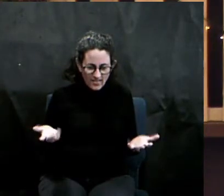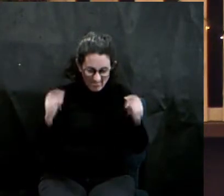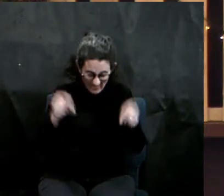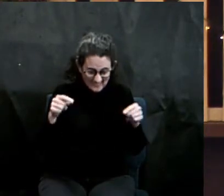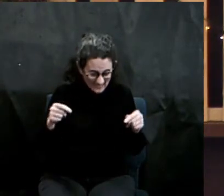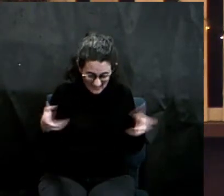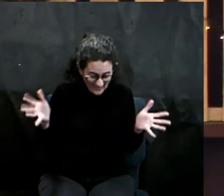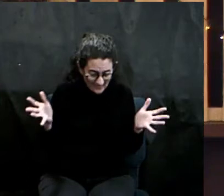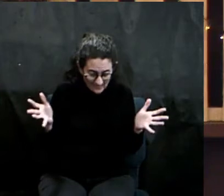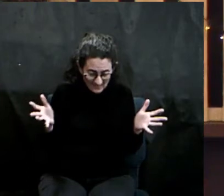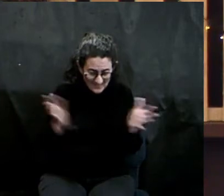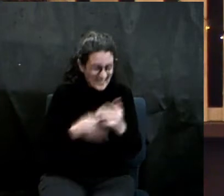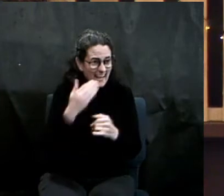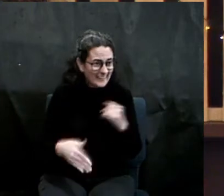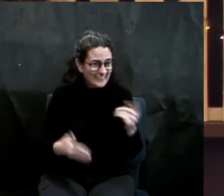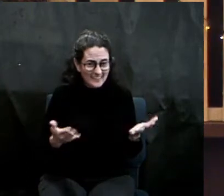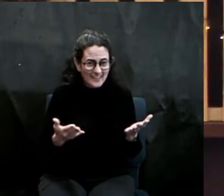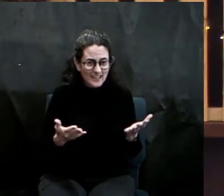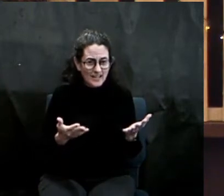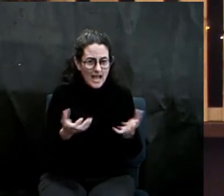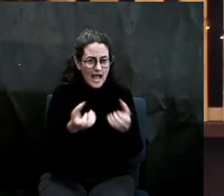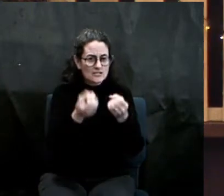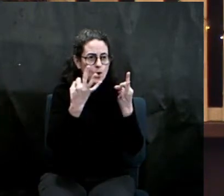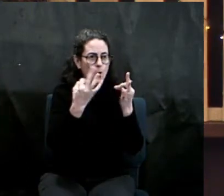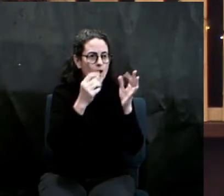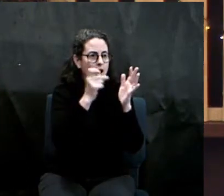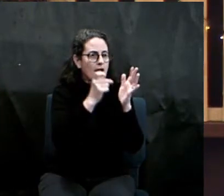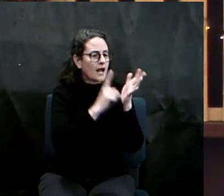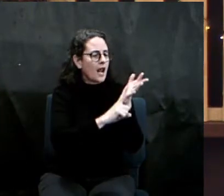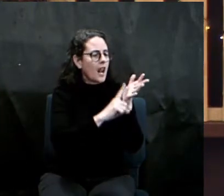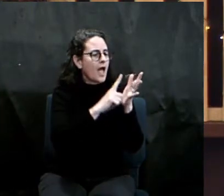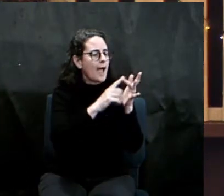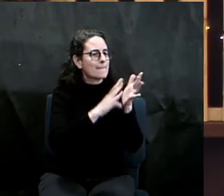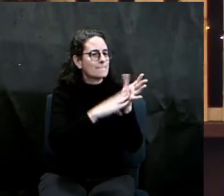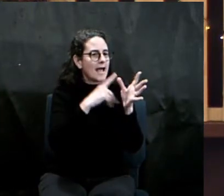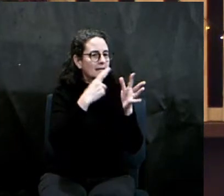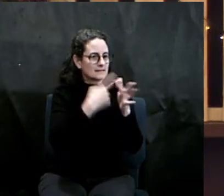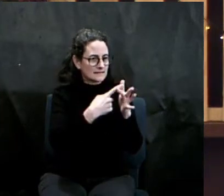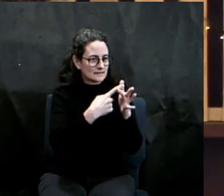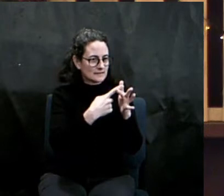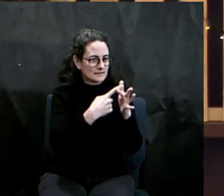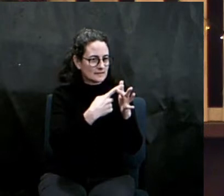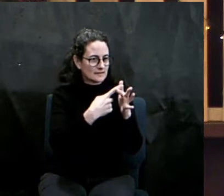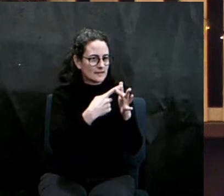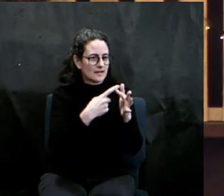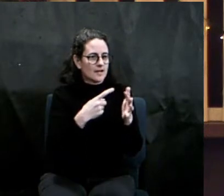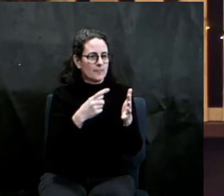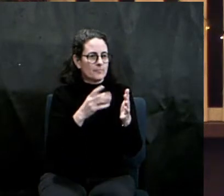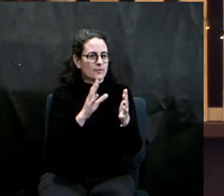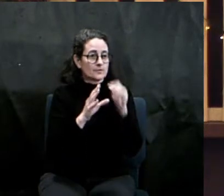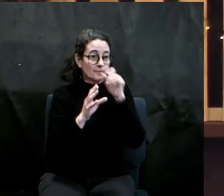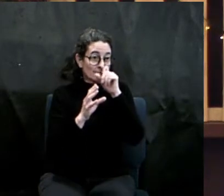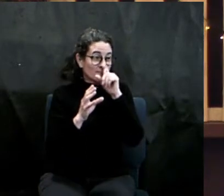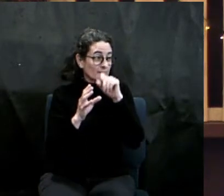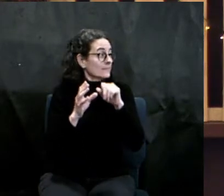anticlimactic. For the past 8 chapters of Acts, we've been following the story of Paul and his arrest and